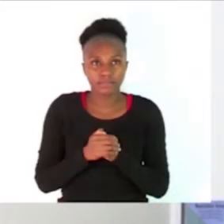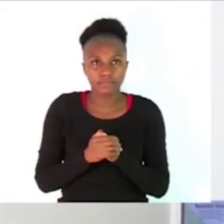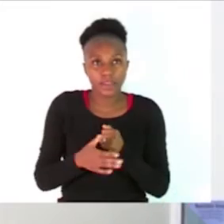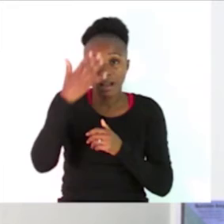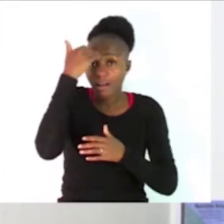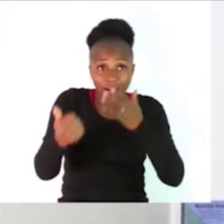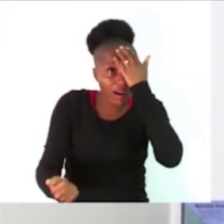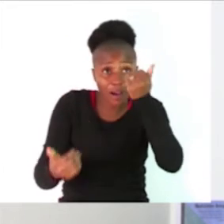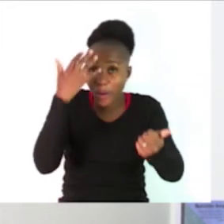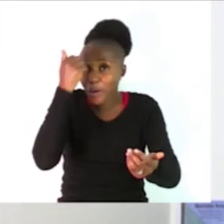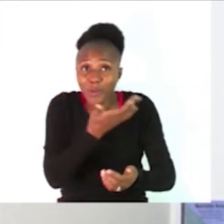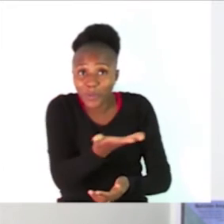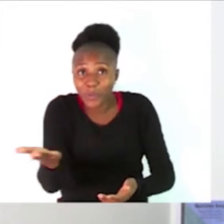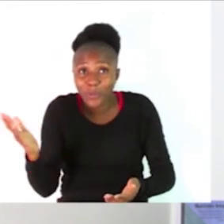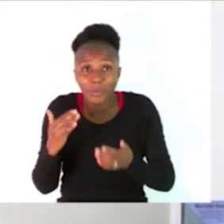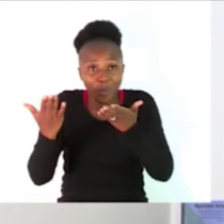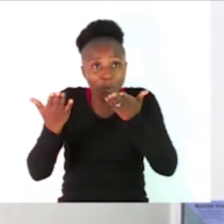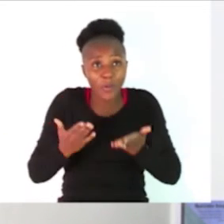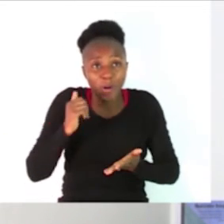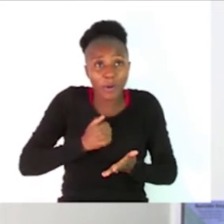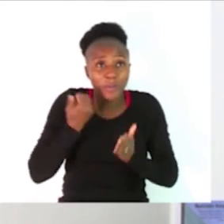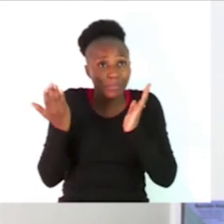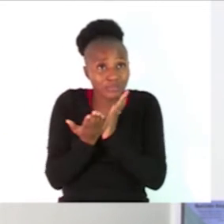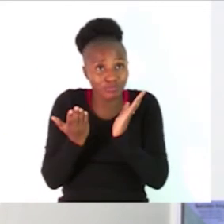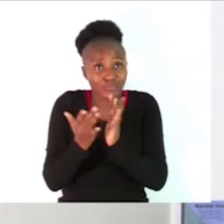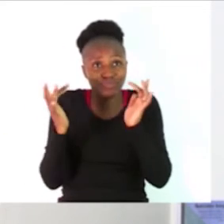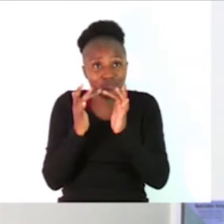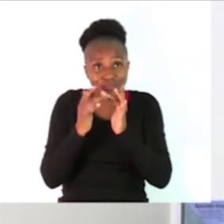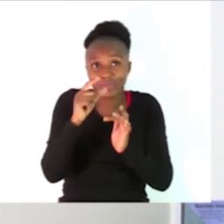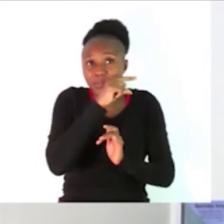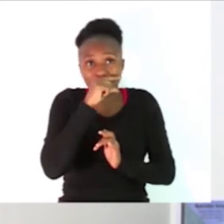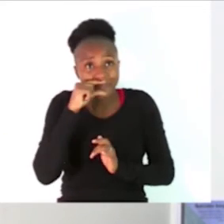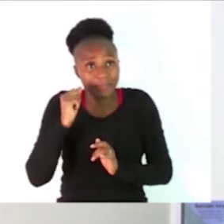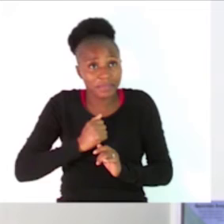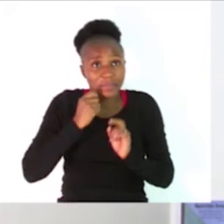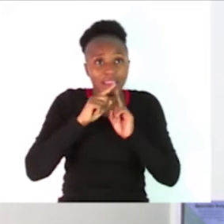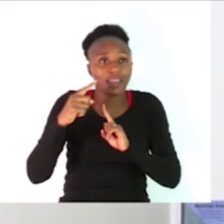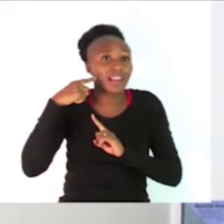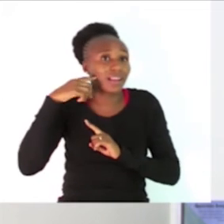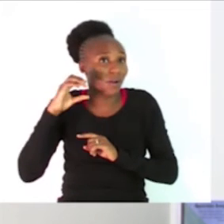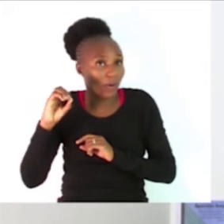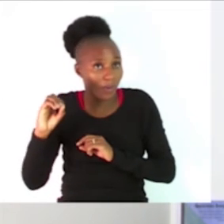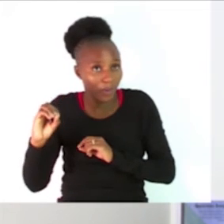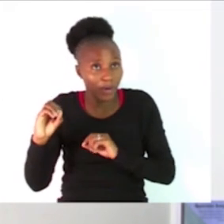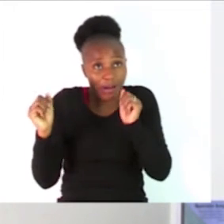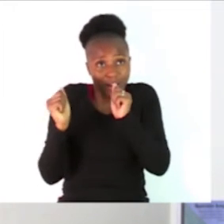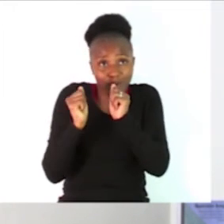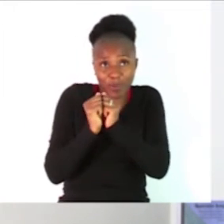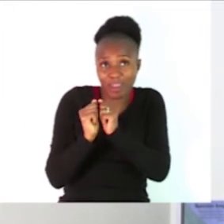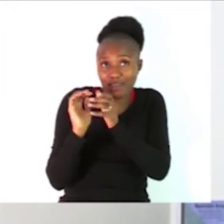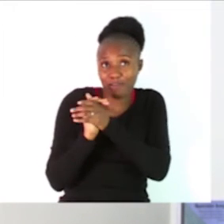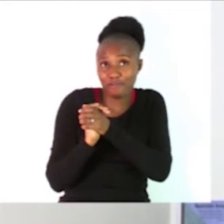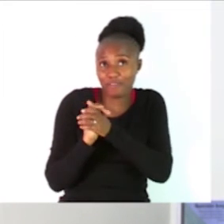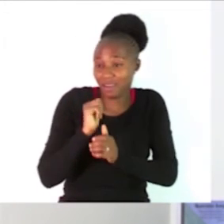Hi everyone, and welcome to my Zone Online School. My name is Ms. Nancy Kangomine, and here I'm